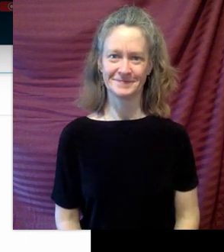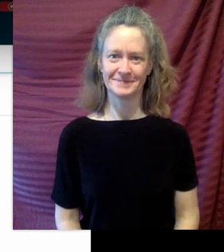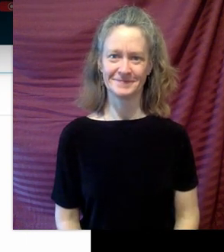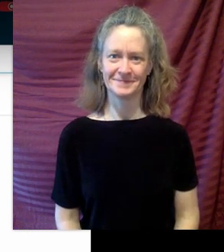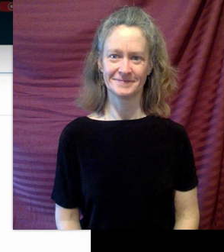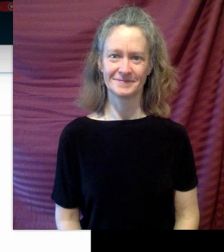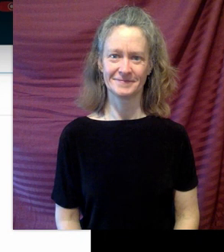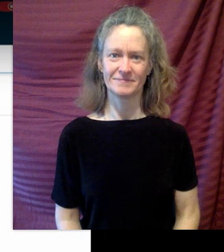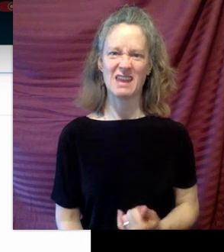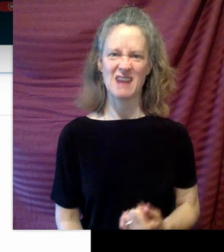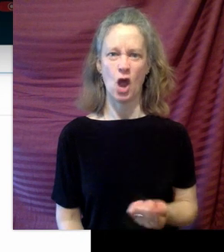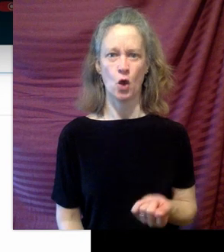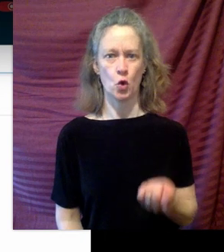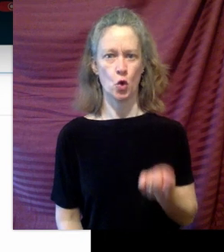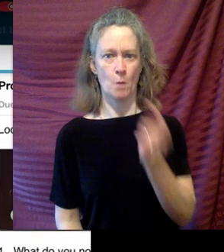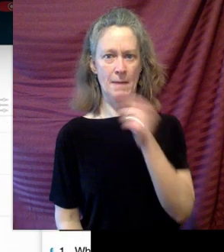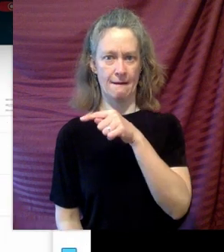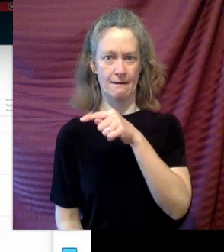So I'm going to go back.